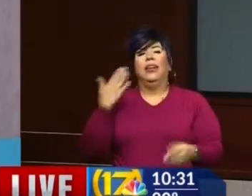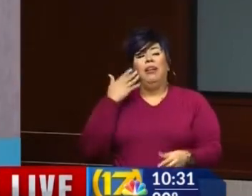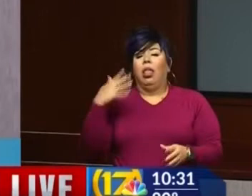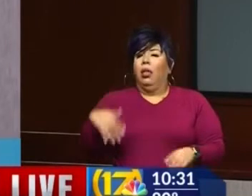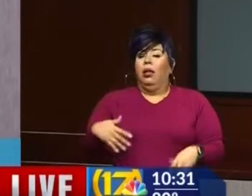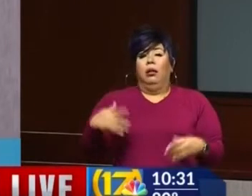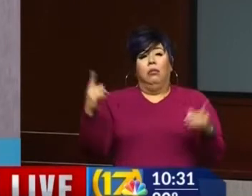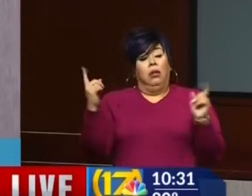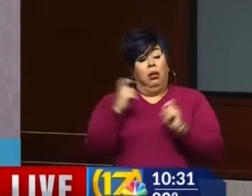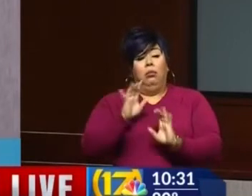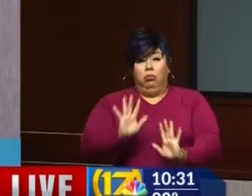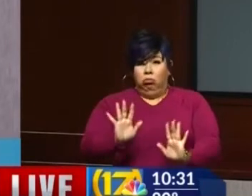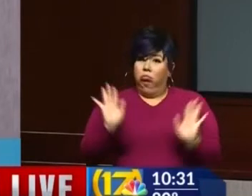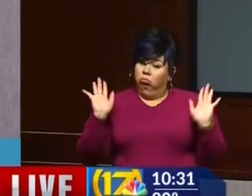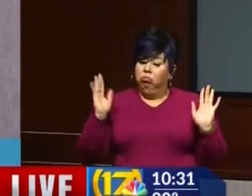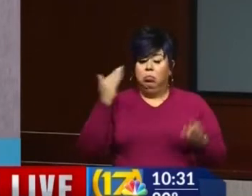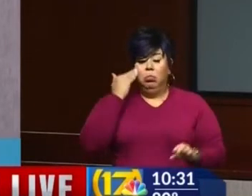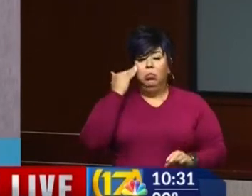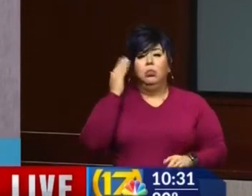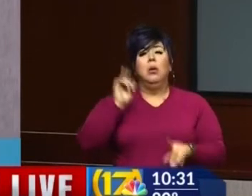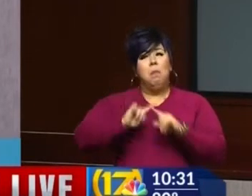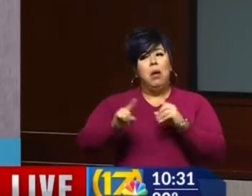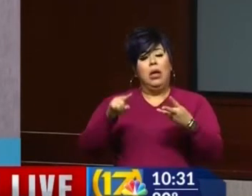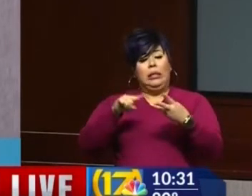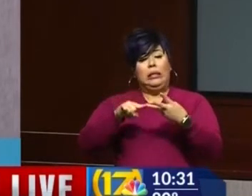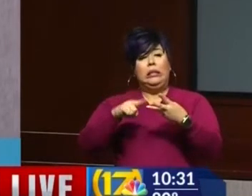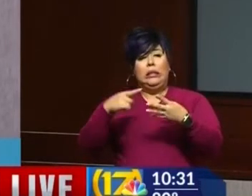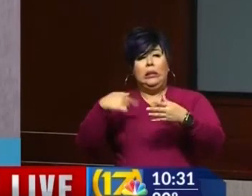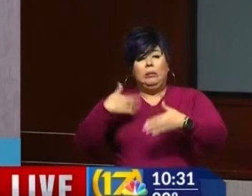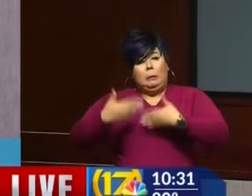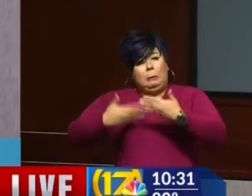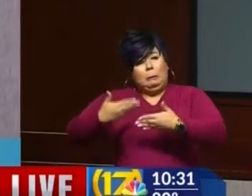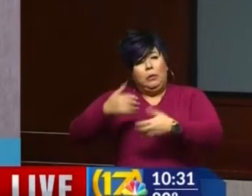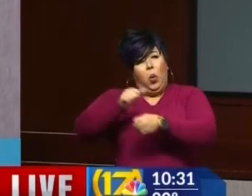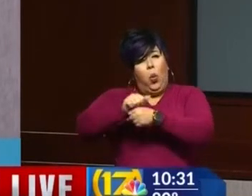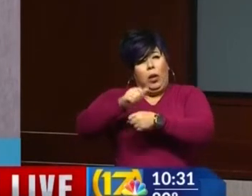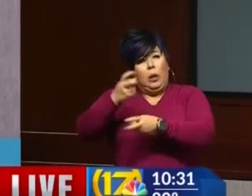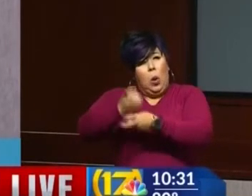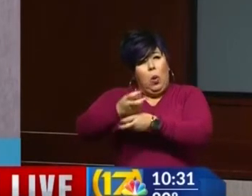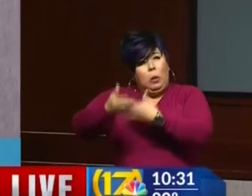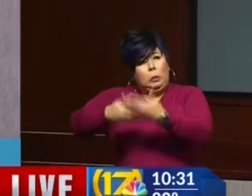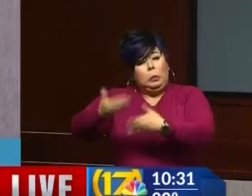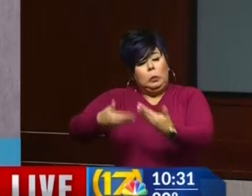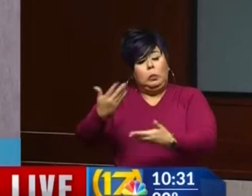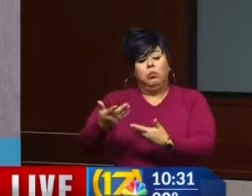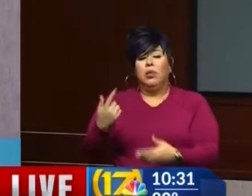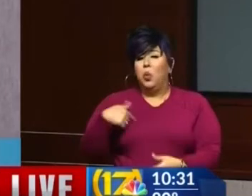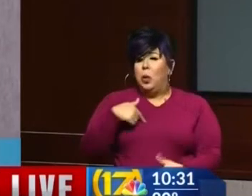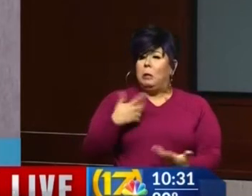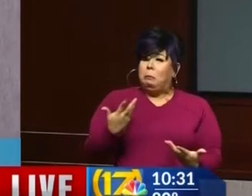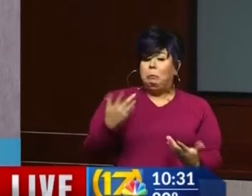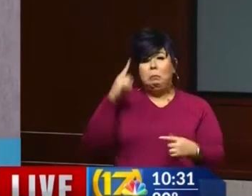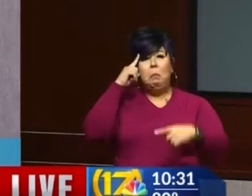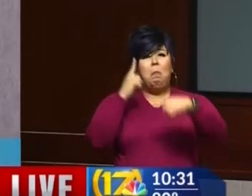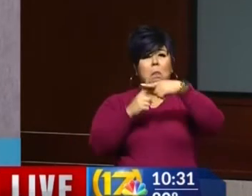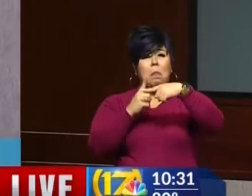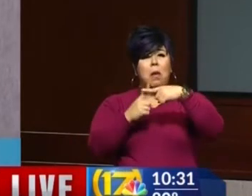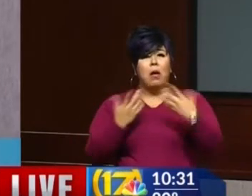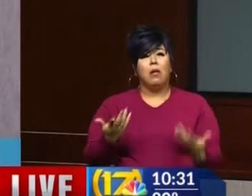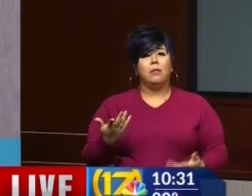complicated, but we're on a good track. We're working hard, and we are optimistic. And I think that the